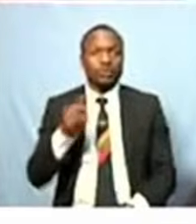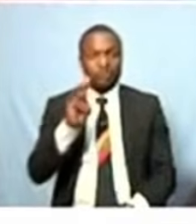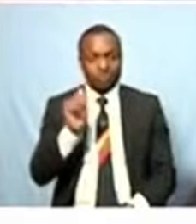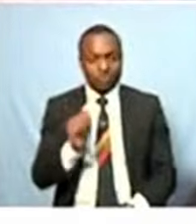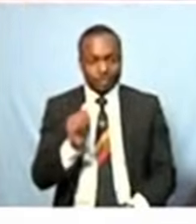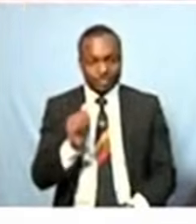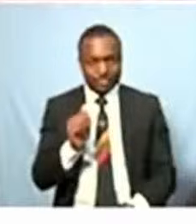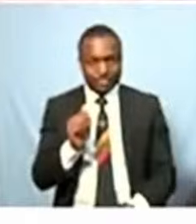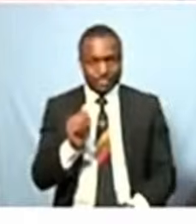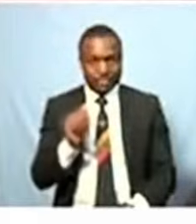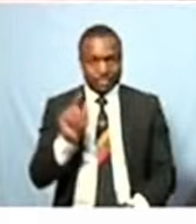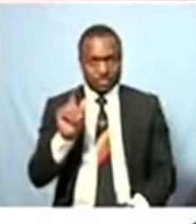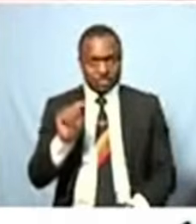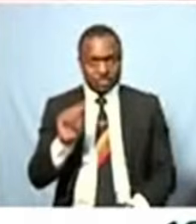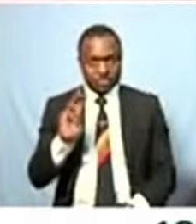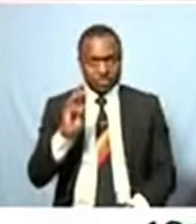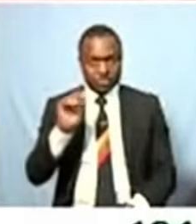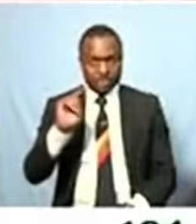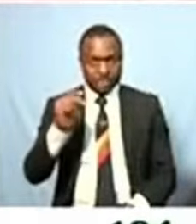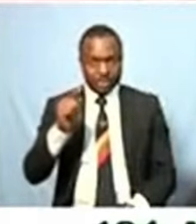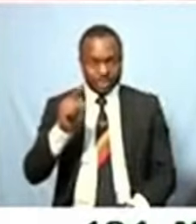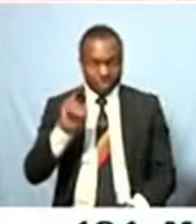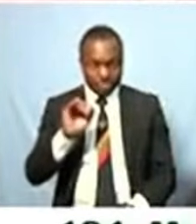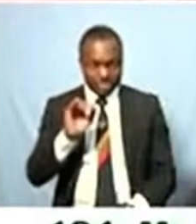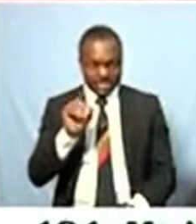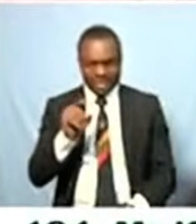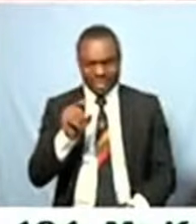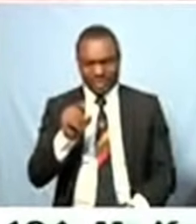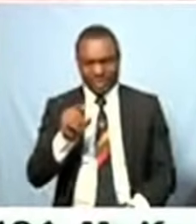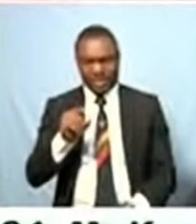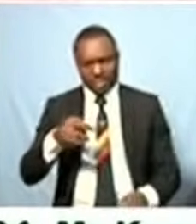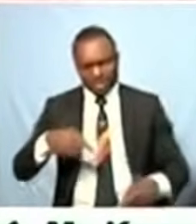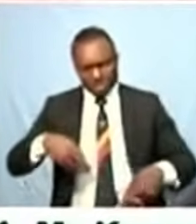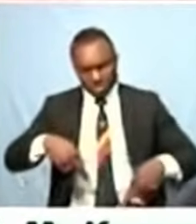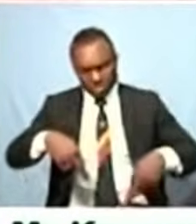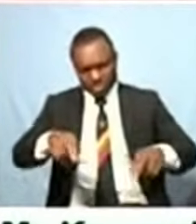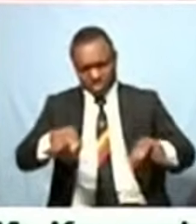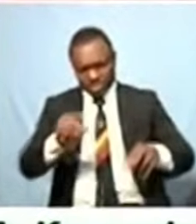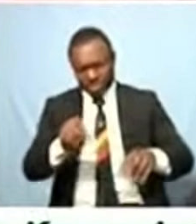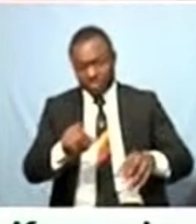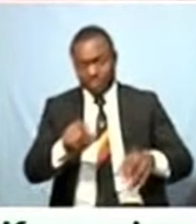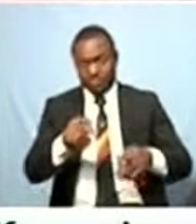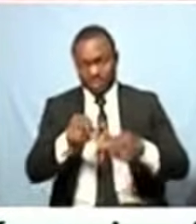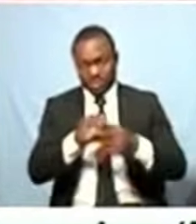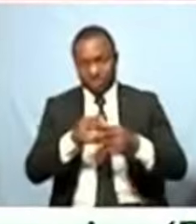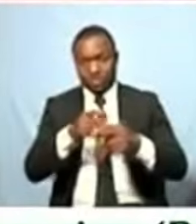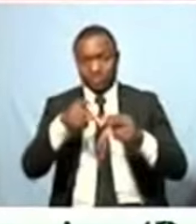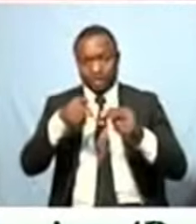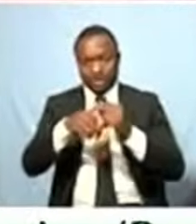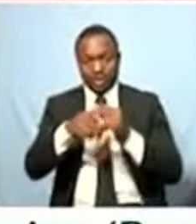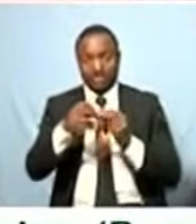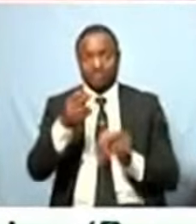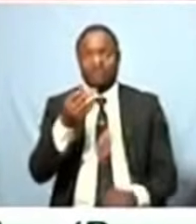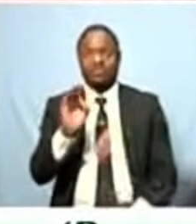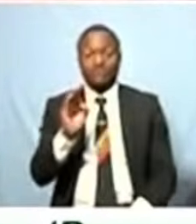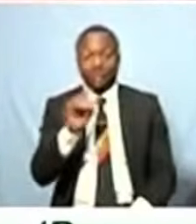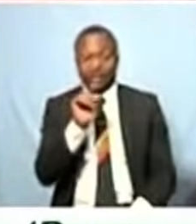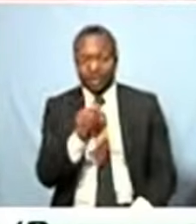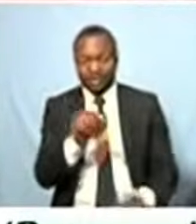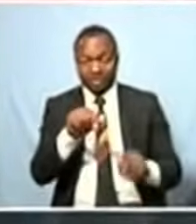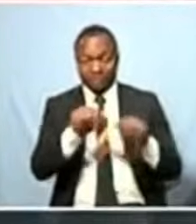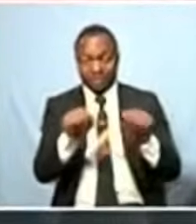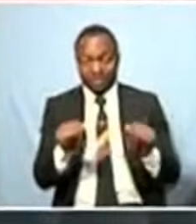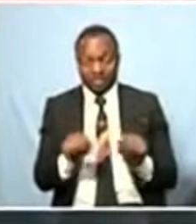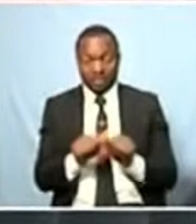Twingi. There is a bad stretch that will soon be cut off. This is the area that have